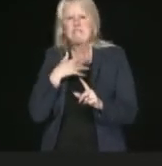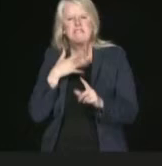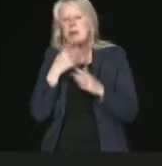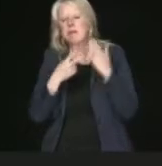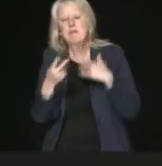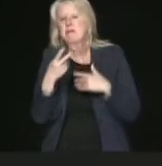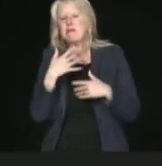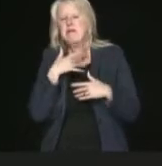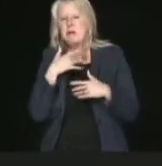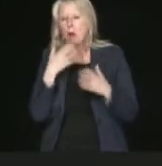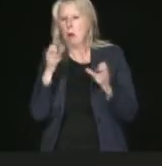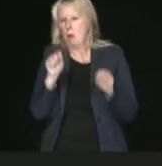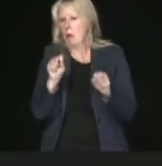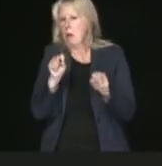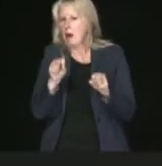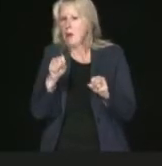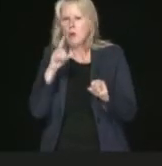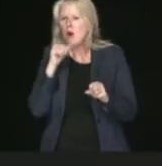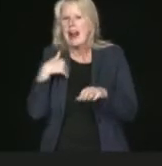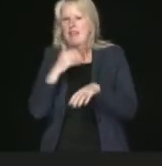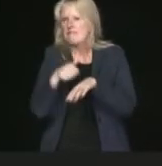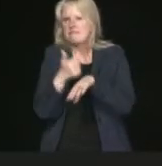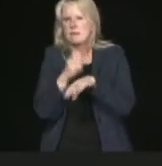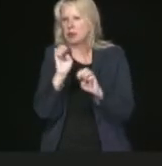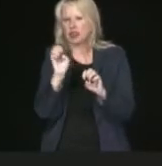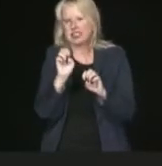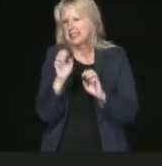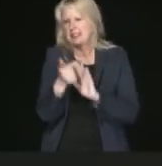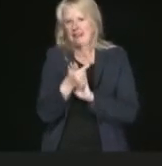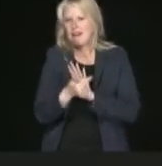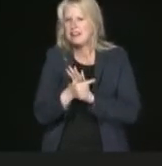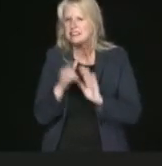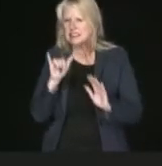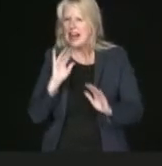the Emergencies Act, and that would be our preference.